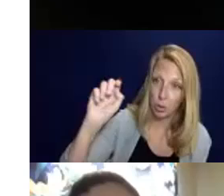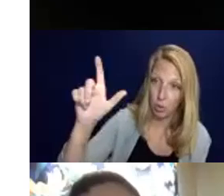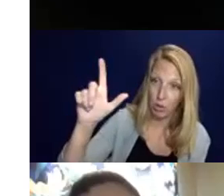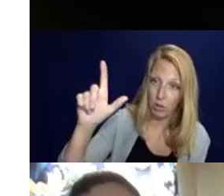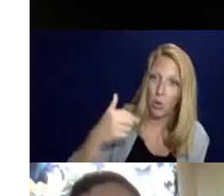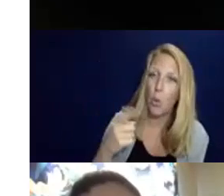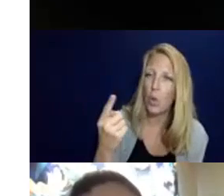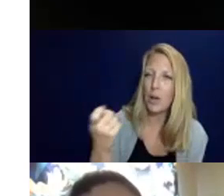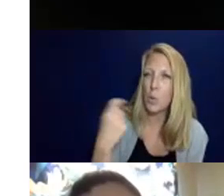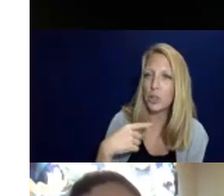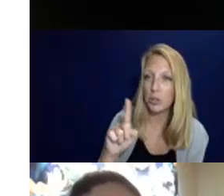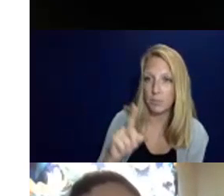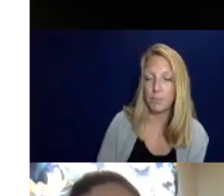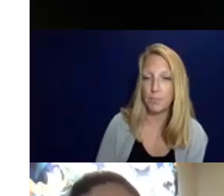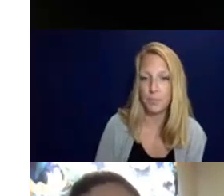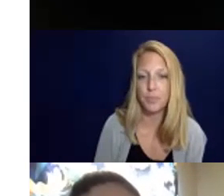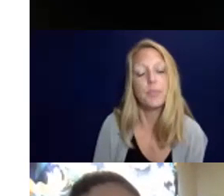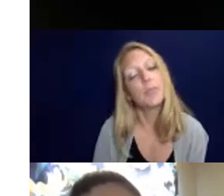question.